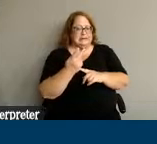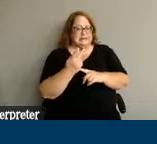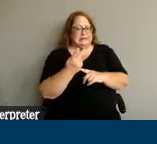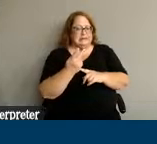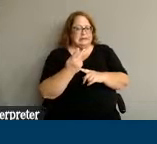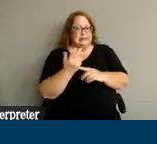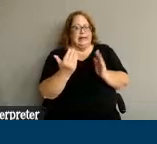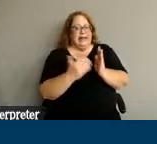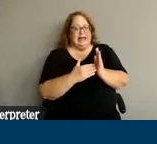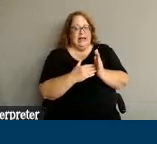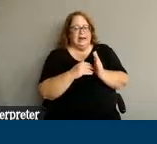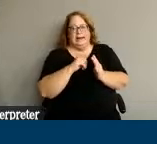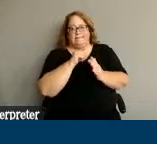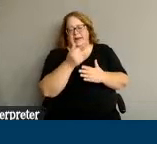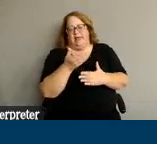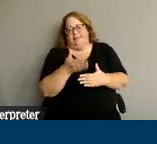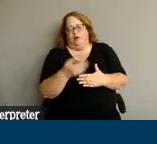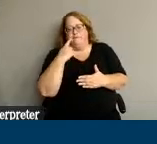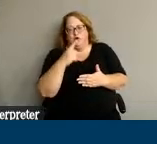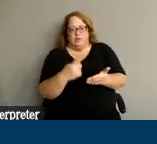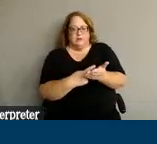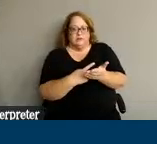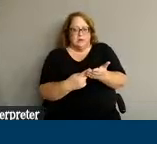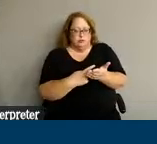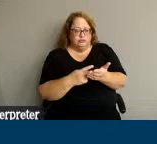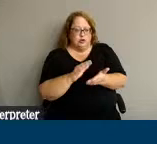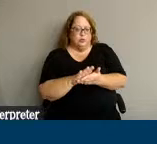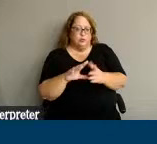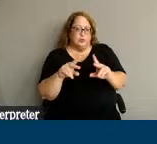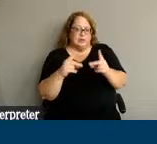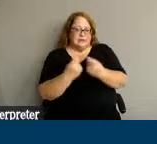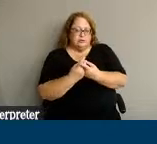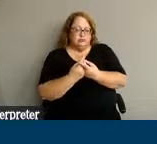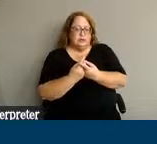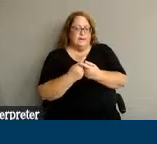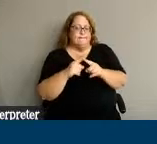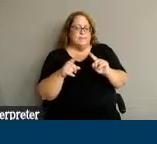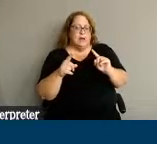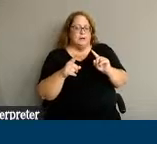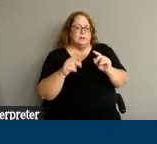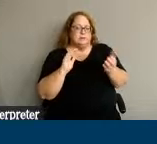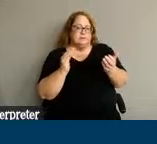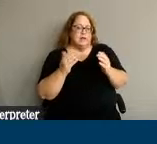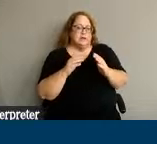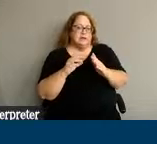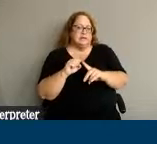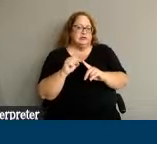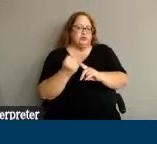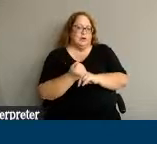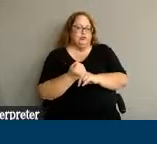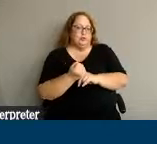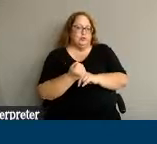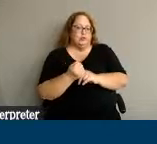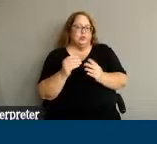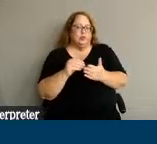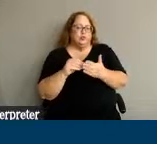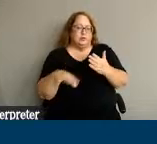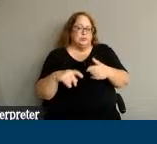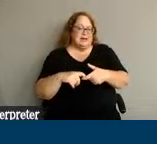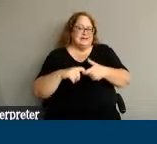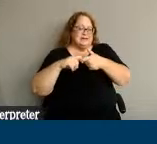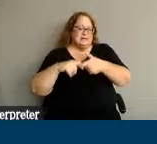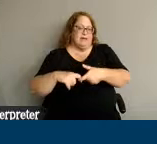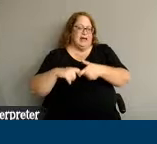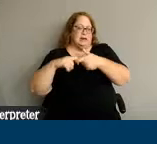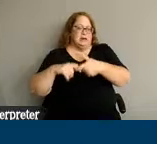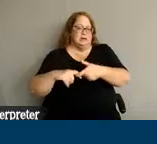not privy to the discussions on the school district side, but it seems like there's situations where students are being suspended to the point where